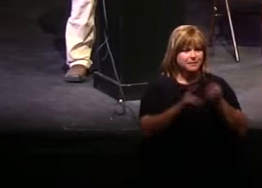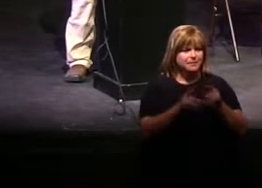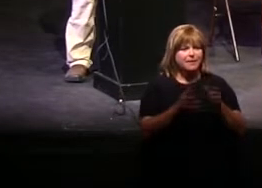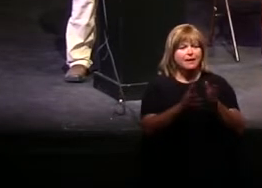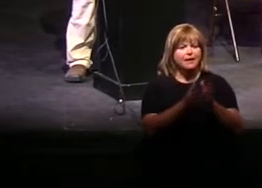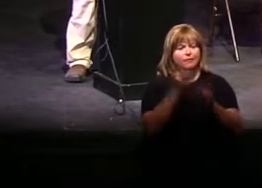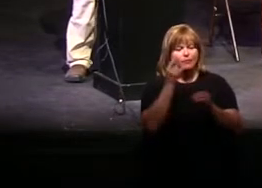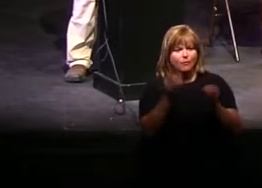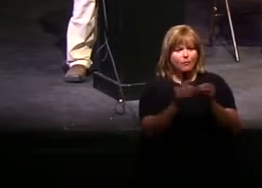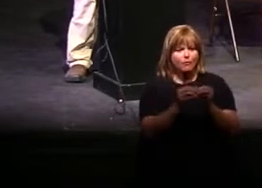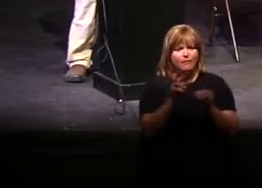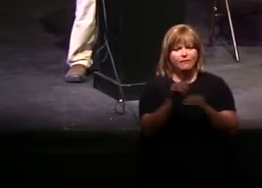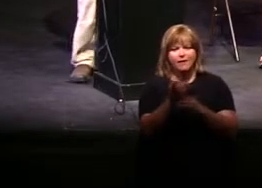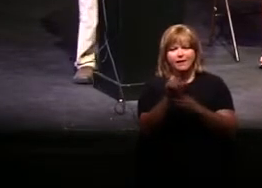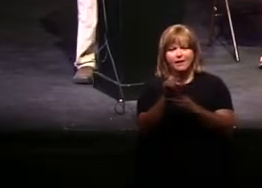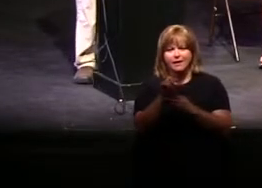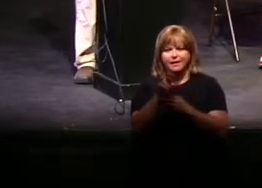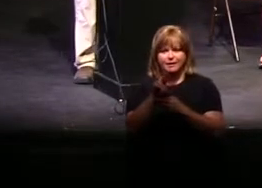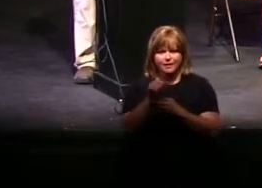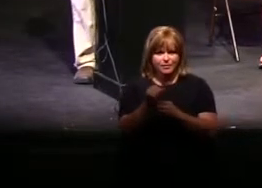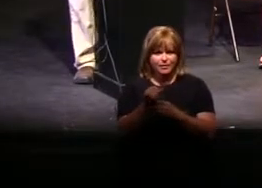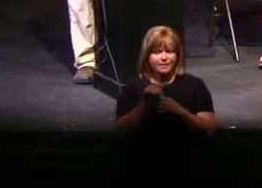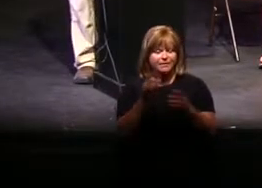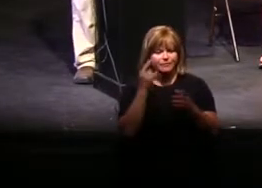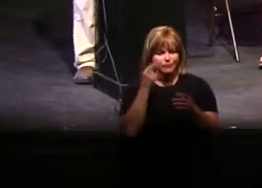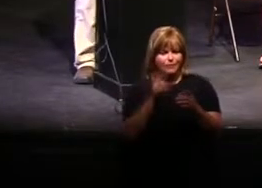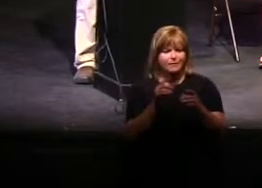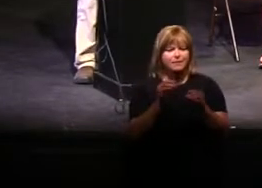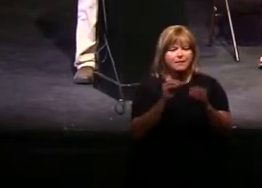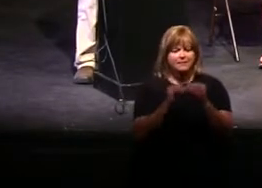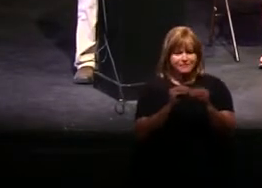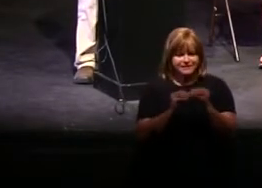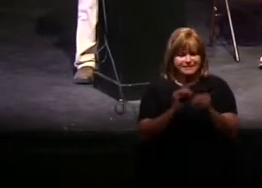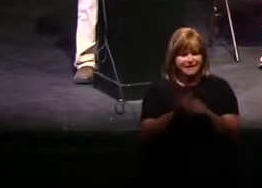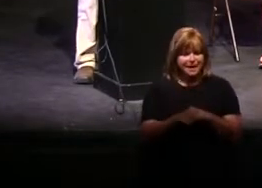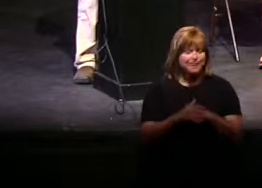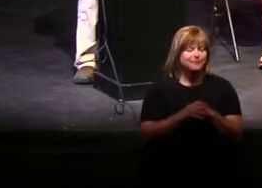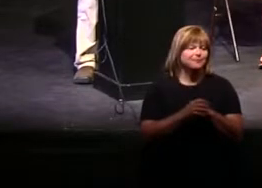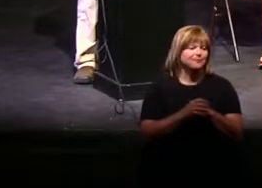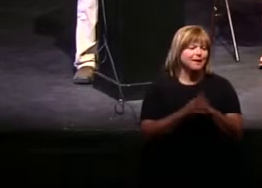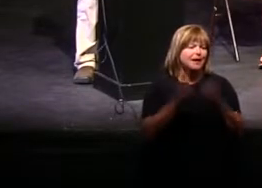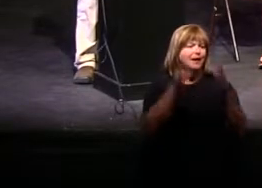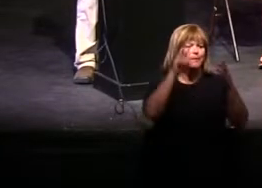they call it in the business. I'm going to read two poems,